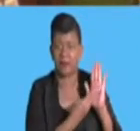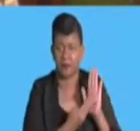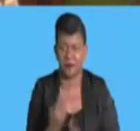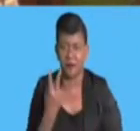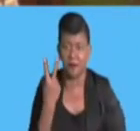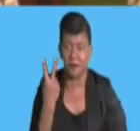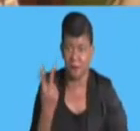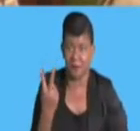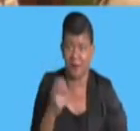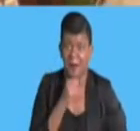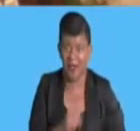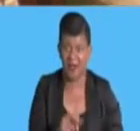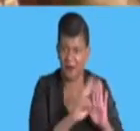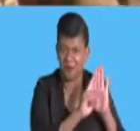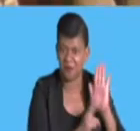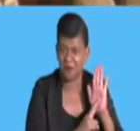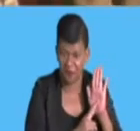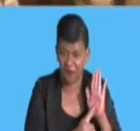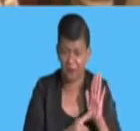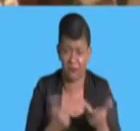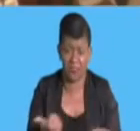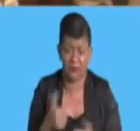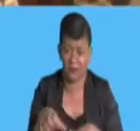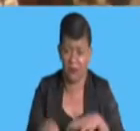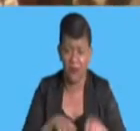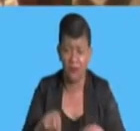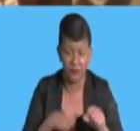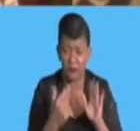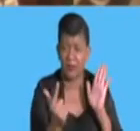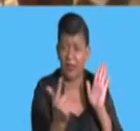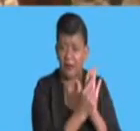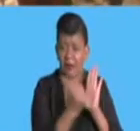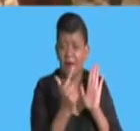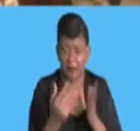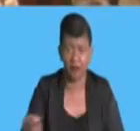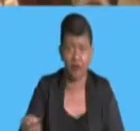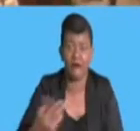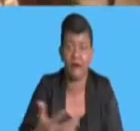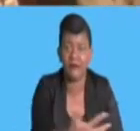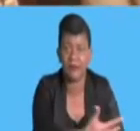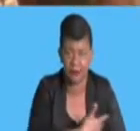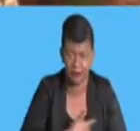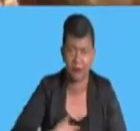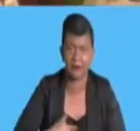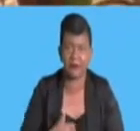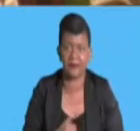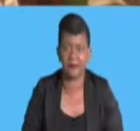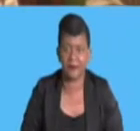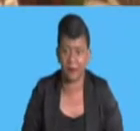that is desperately now trying to claw in every source of legal revenue for government's frivolous expenditure